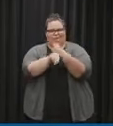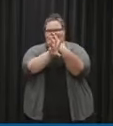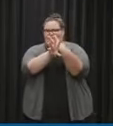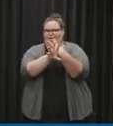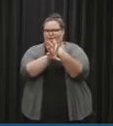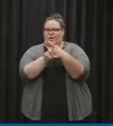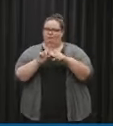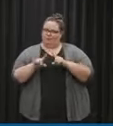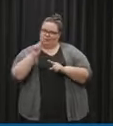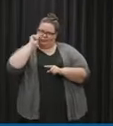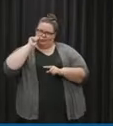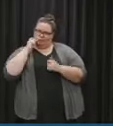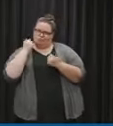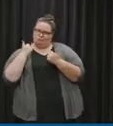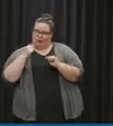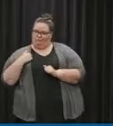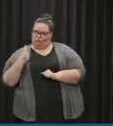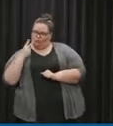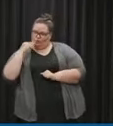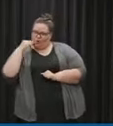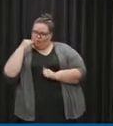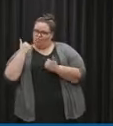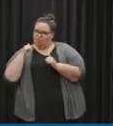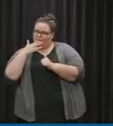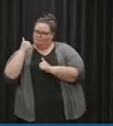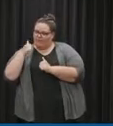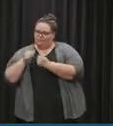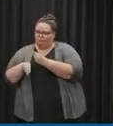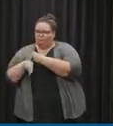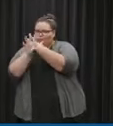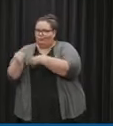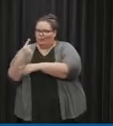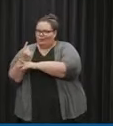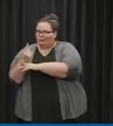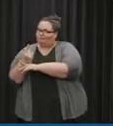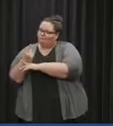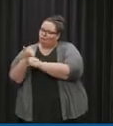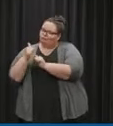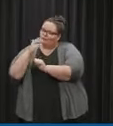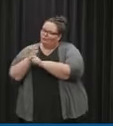screen, although today's teens, and I have two of them, are definitely giving it a good try.